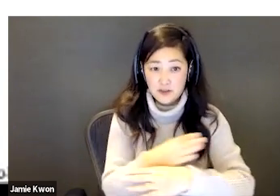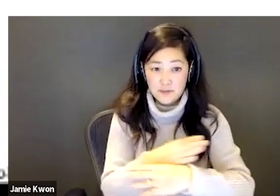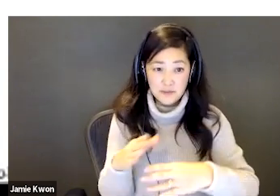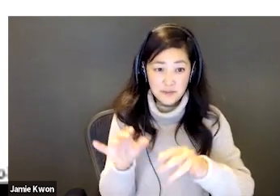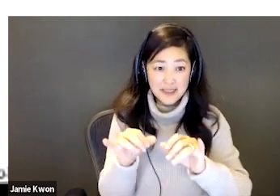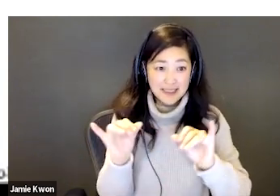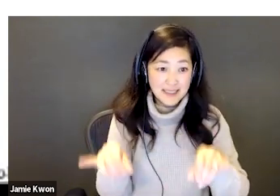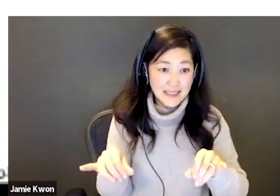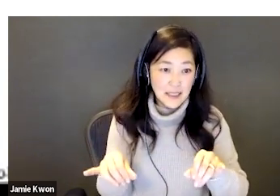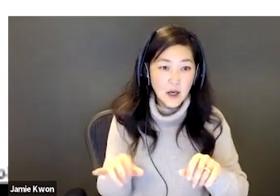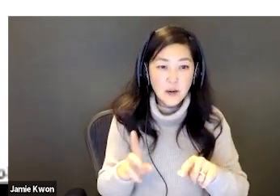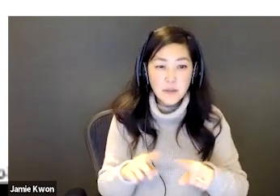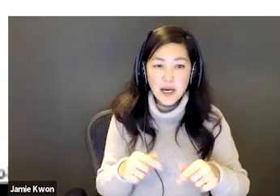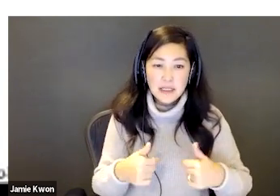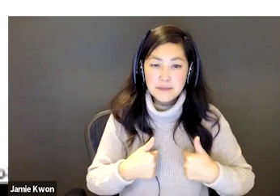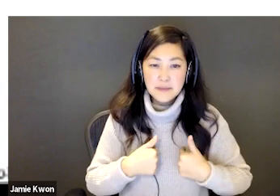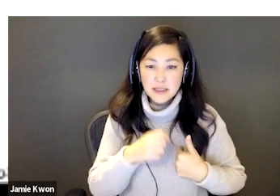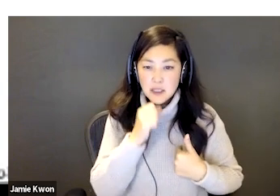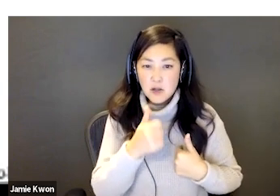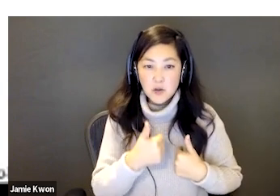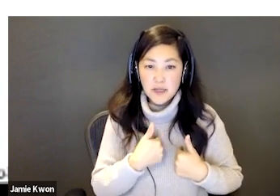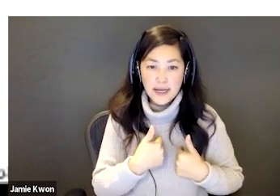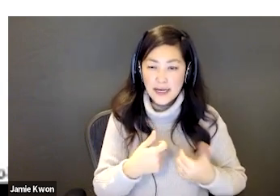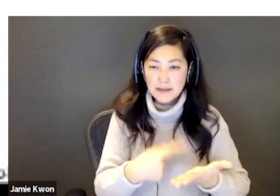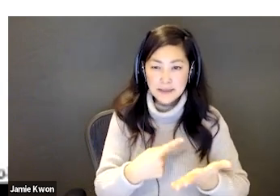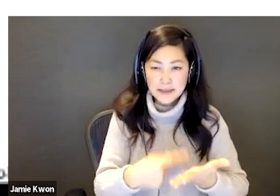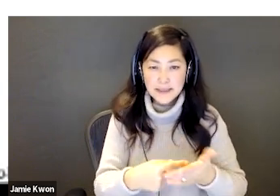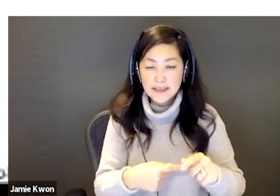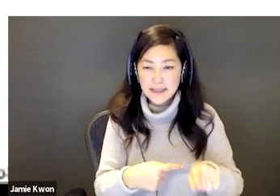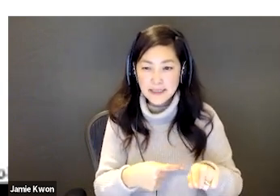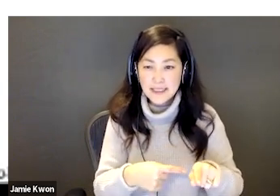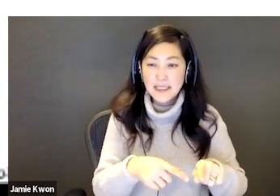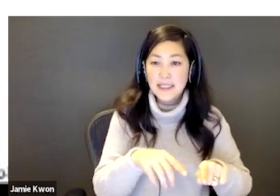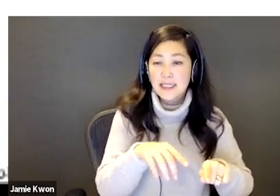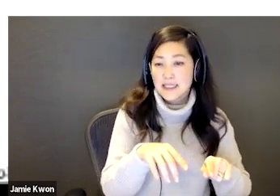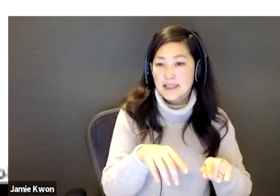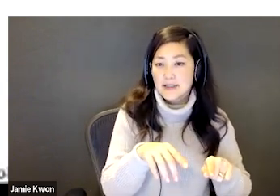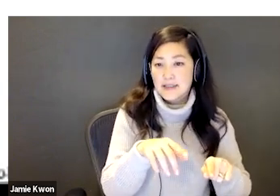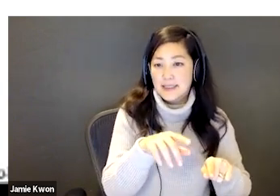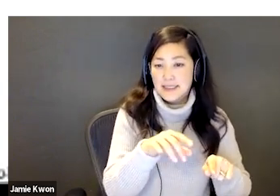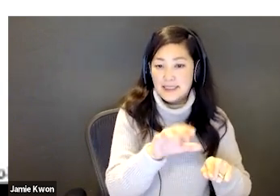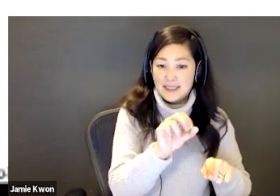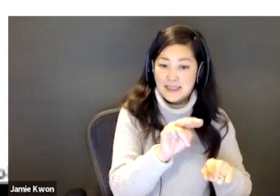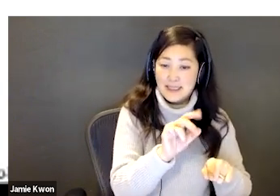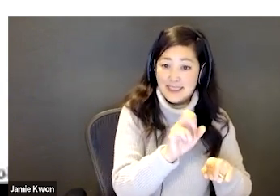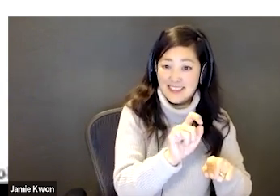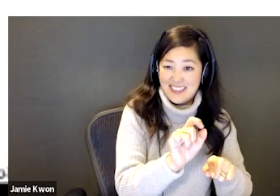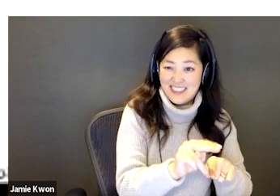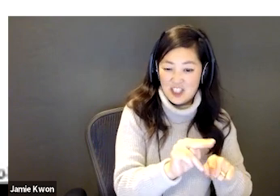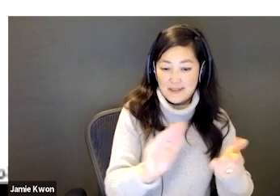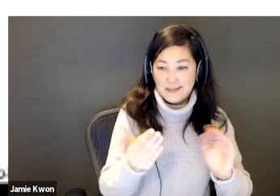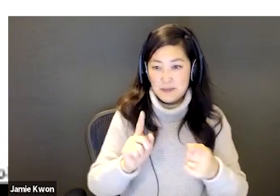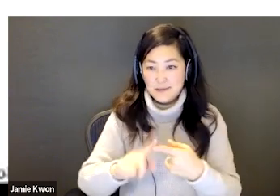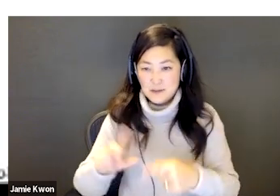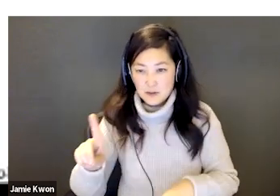found articles that talk about it being a condition versus a disorder. I do consider it a condition versus a disorder.